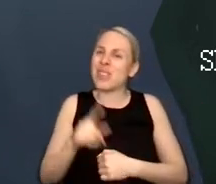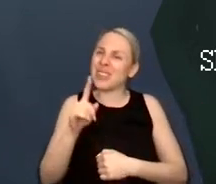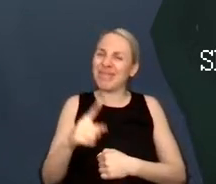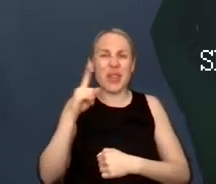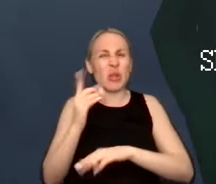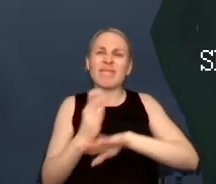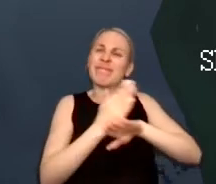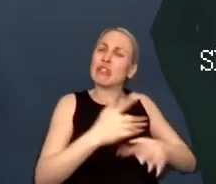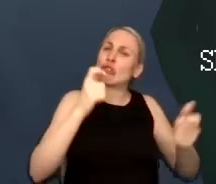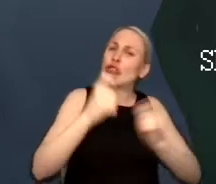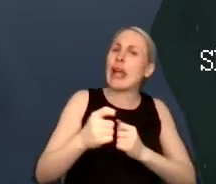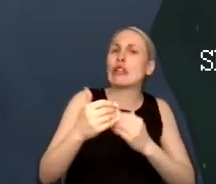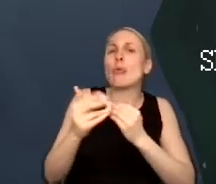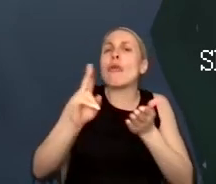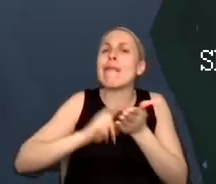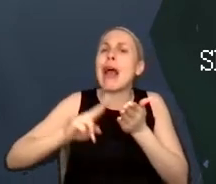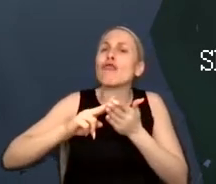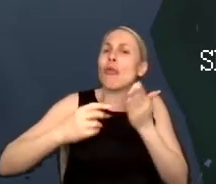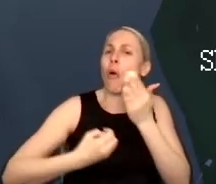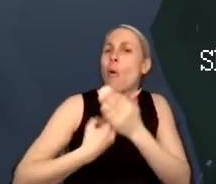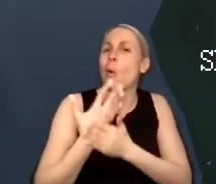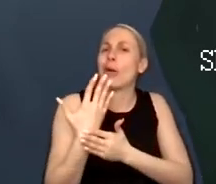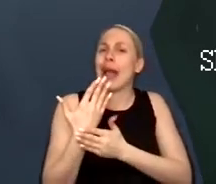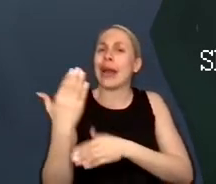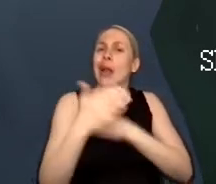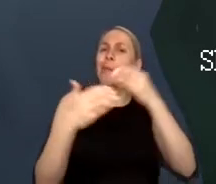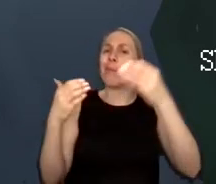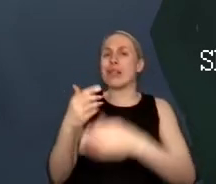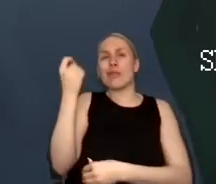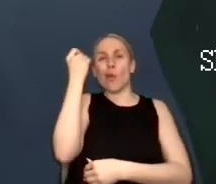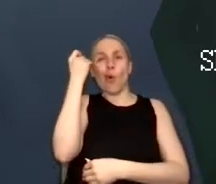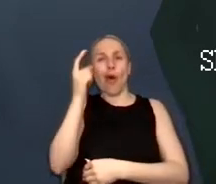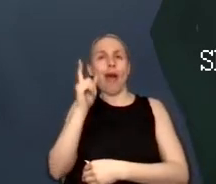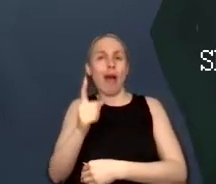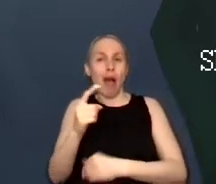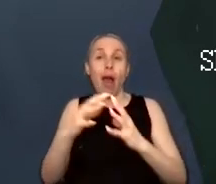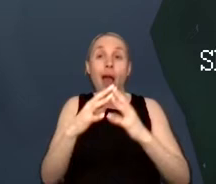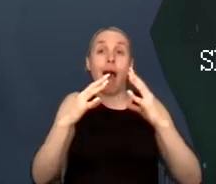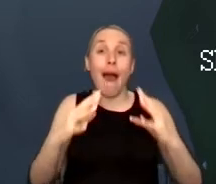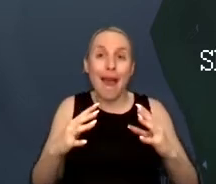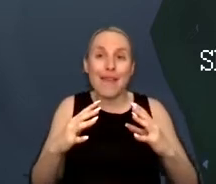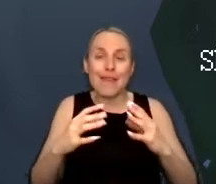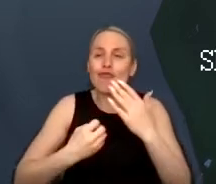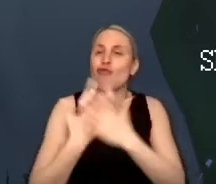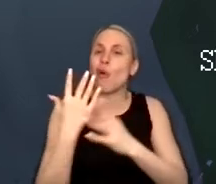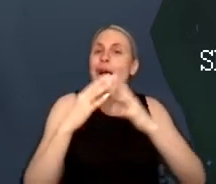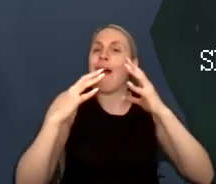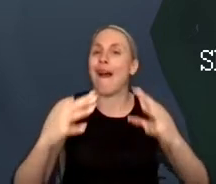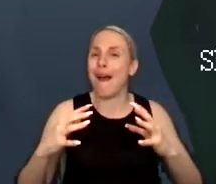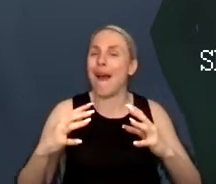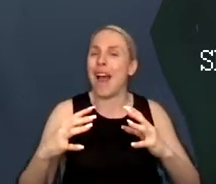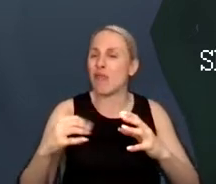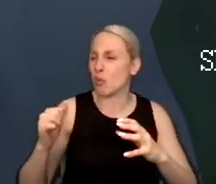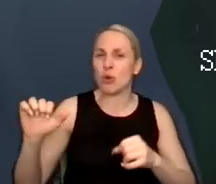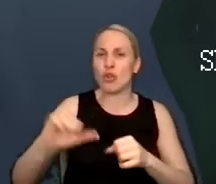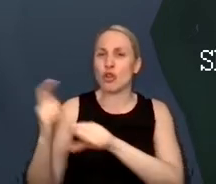metaphor. And once we came on the idea of hives, then we started thinking about, well, maybe we should be bringing something to the hive. Also, because like the